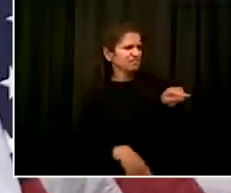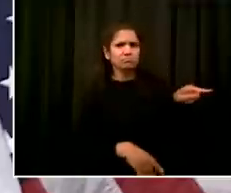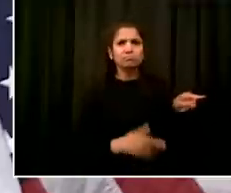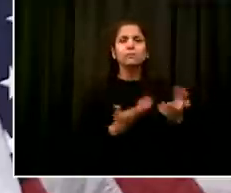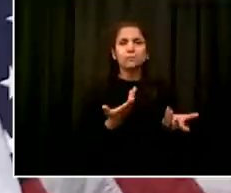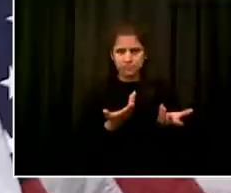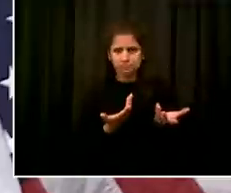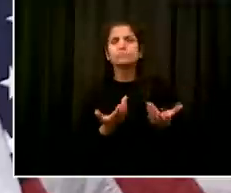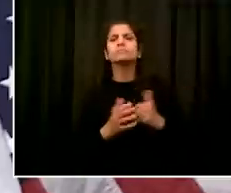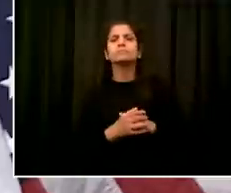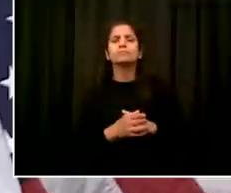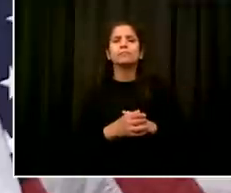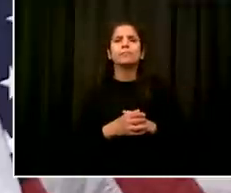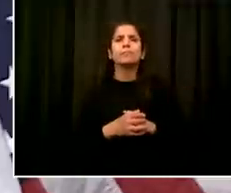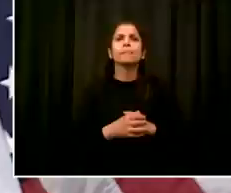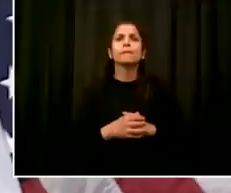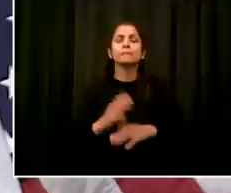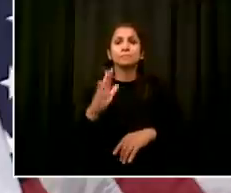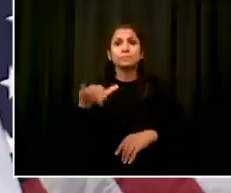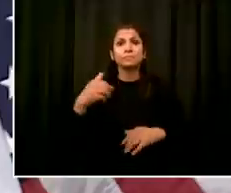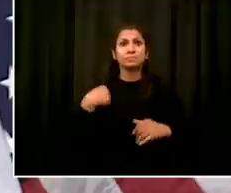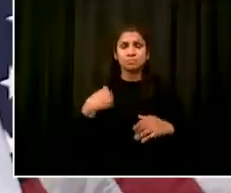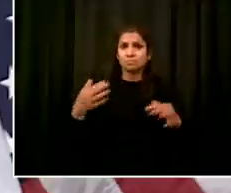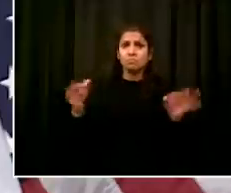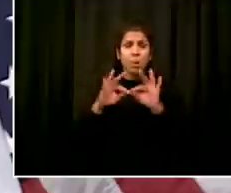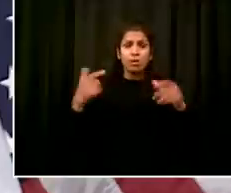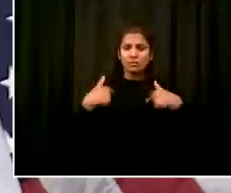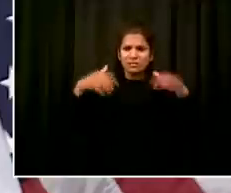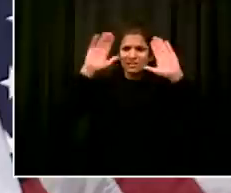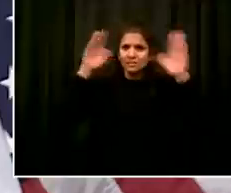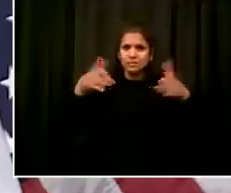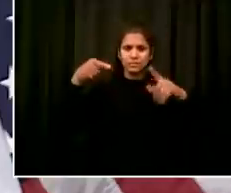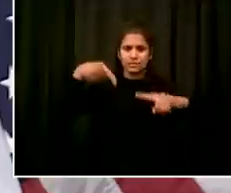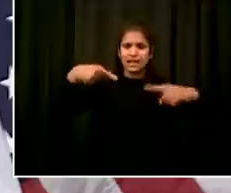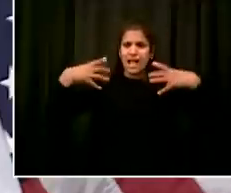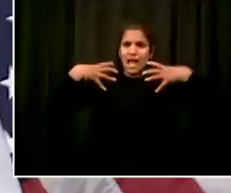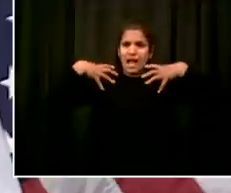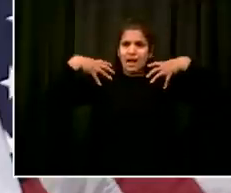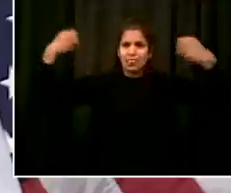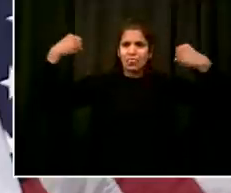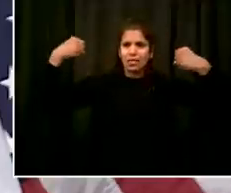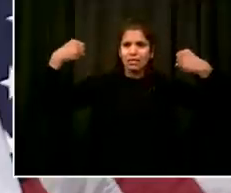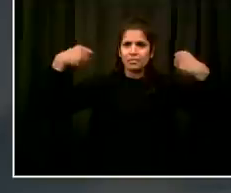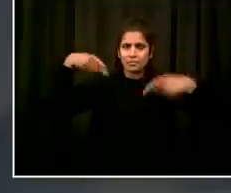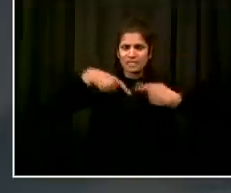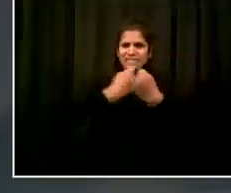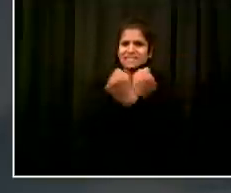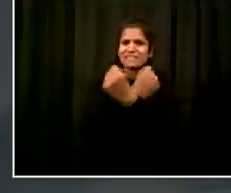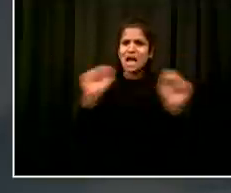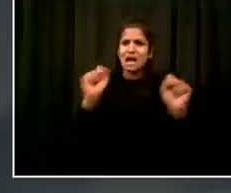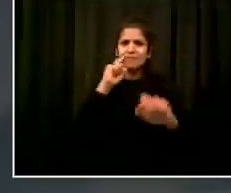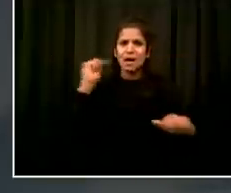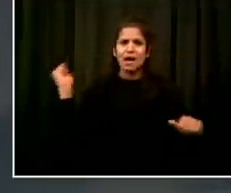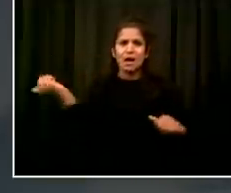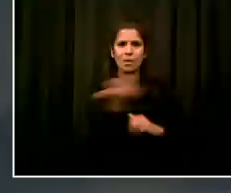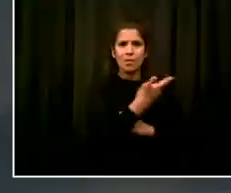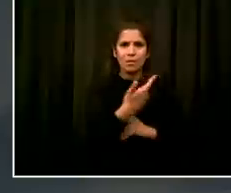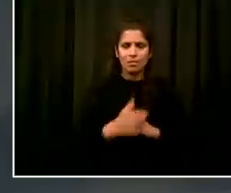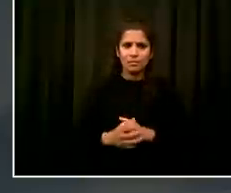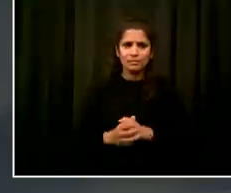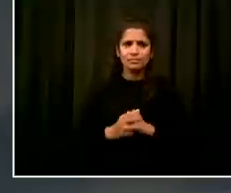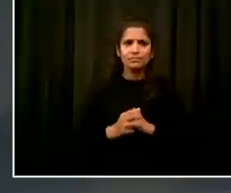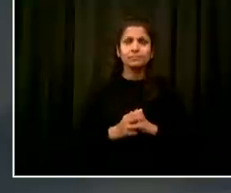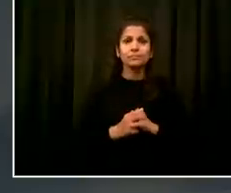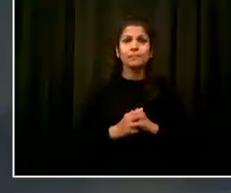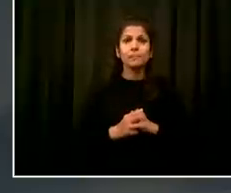health and safety of all. Commissioner, you want to add anything? No, I think you hit everything. The only issue that